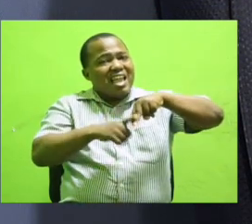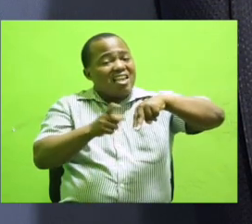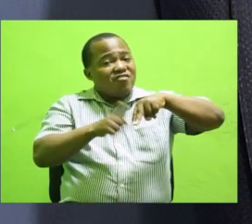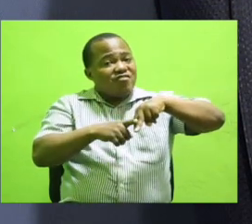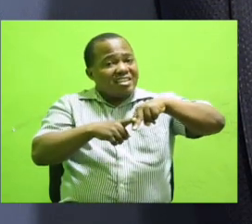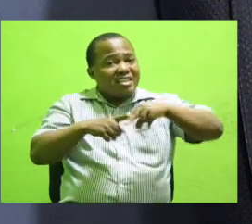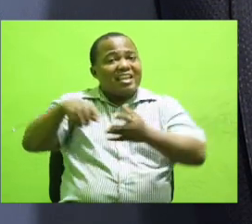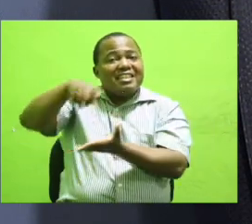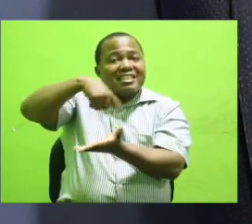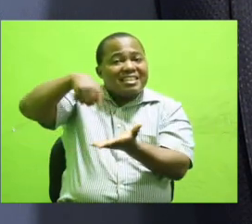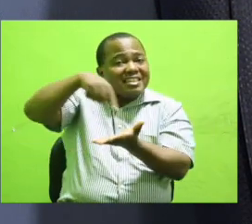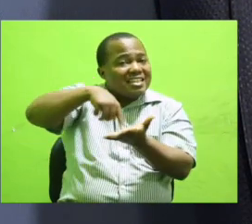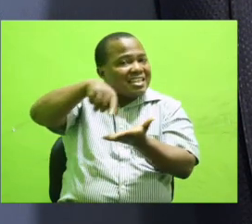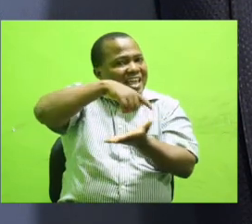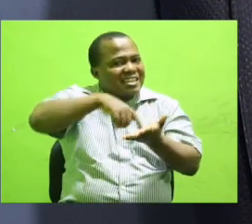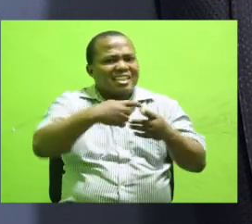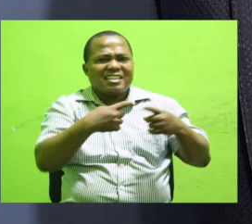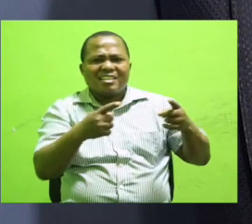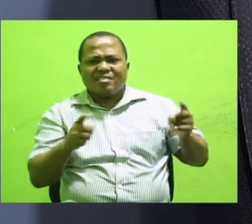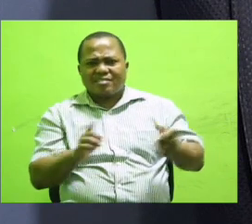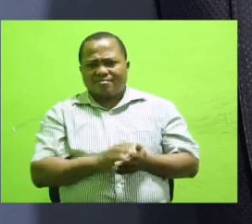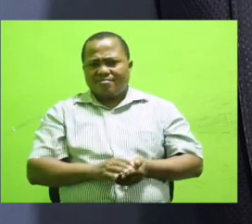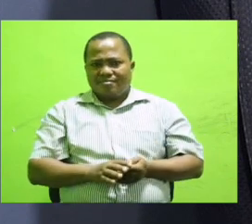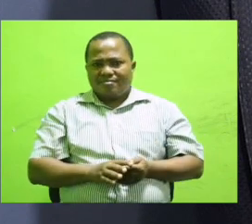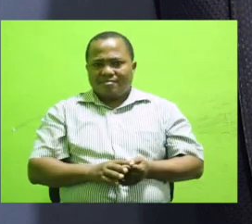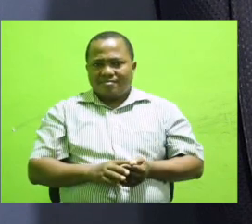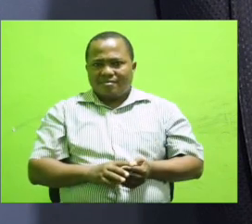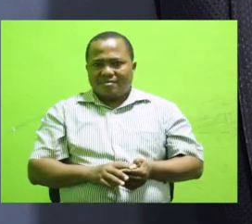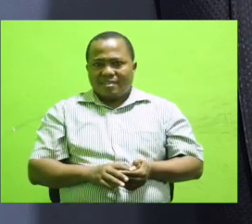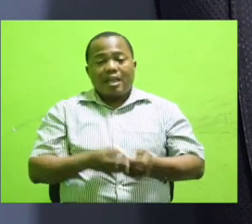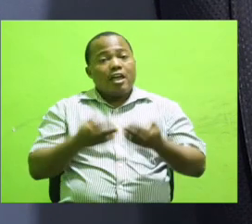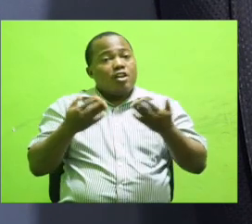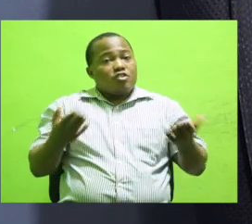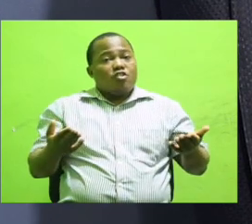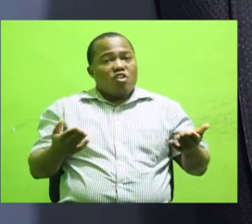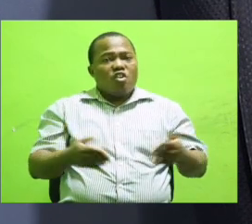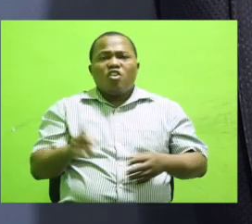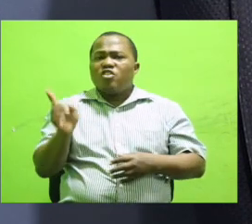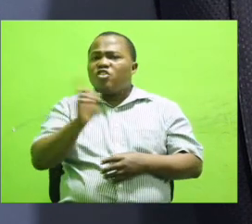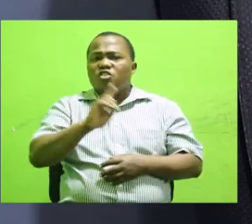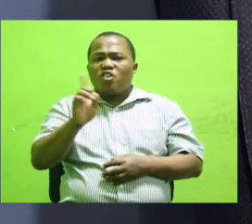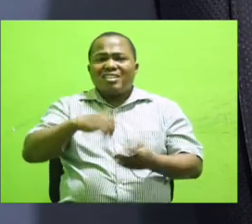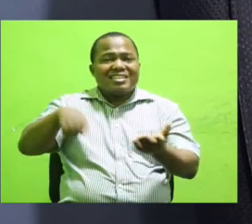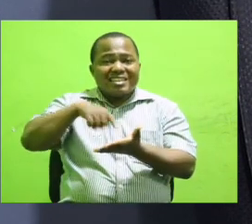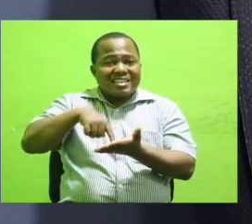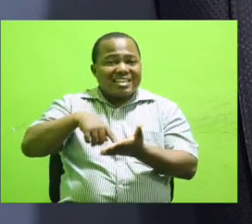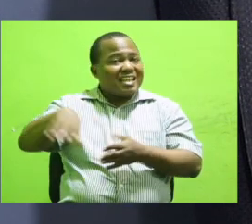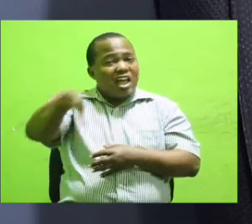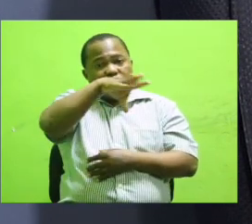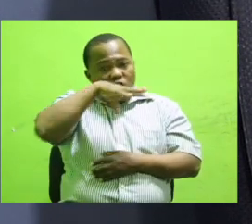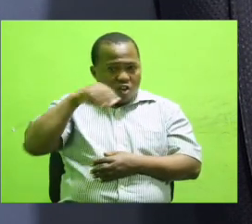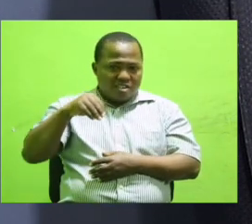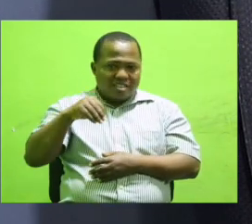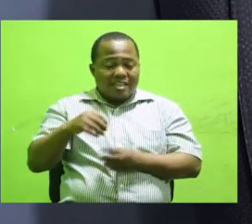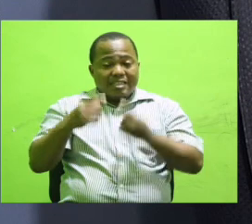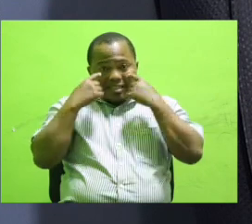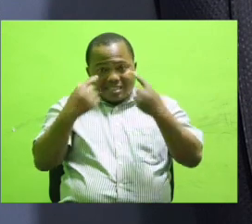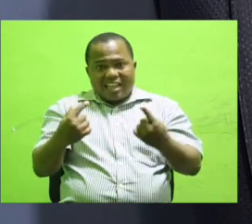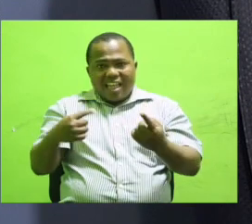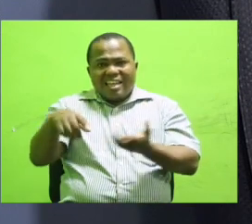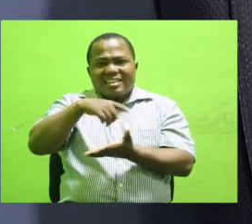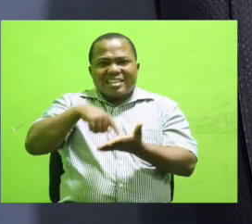many centers are built, and even if they are built, not many centers are being taken care of. That you can see the